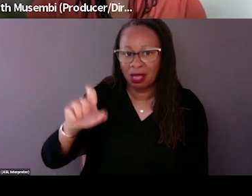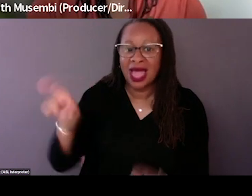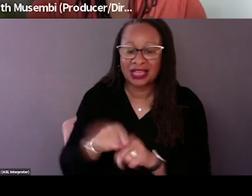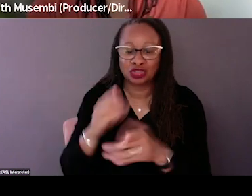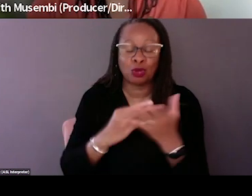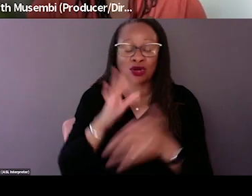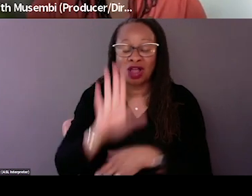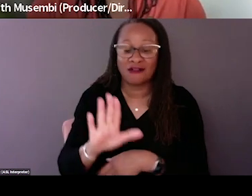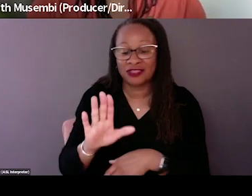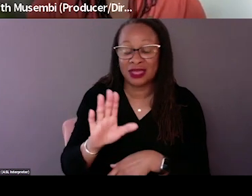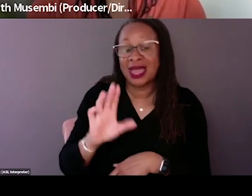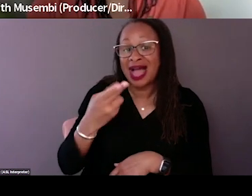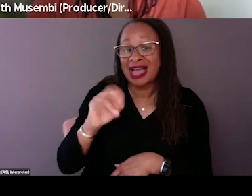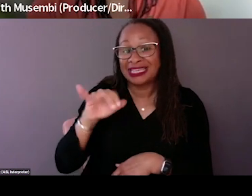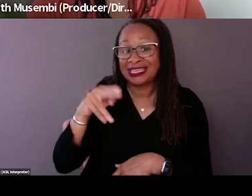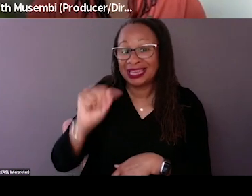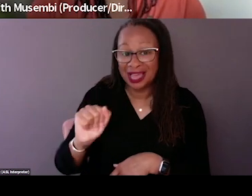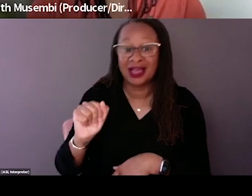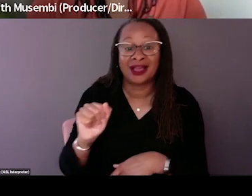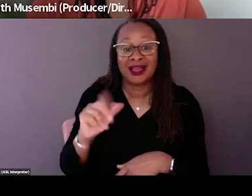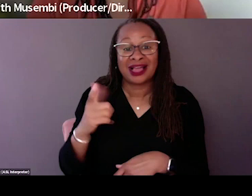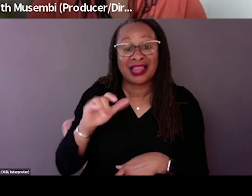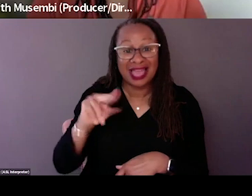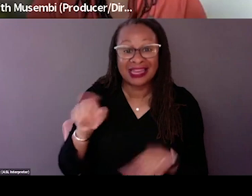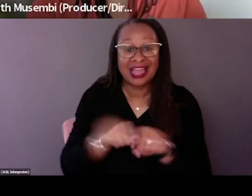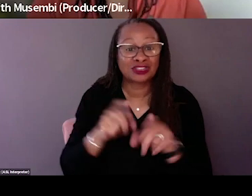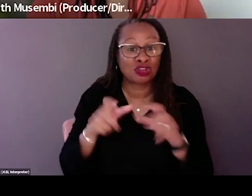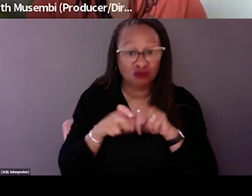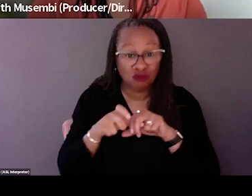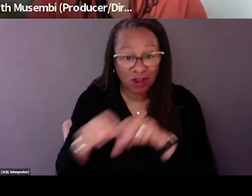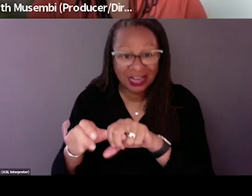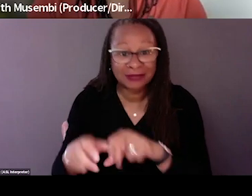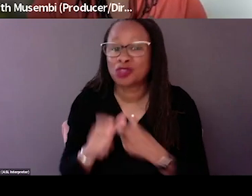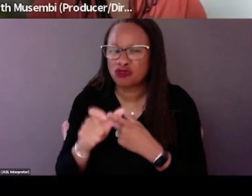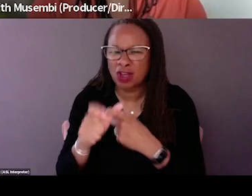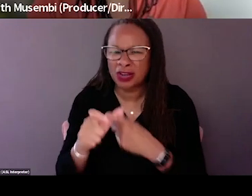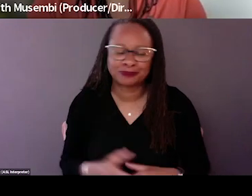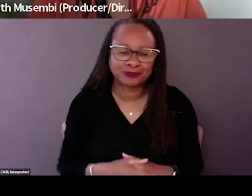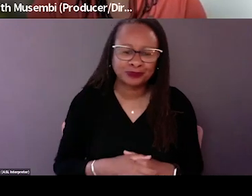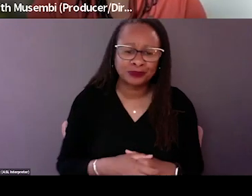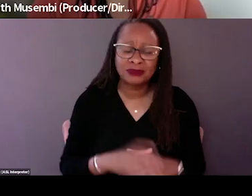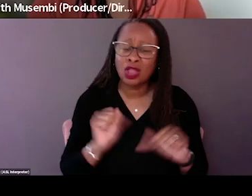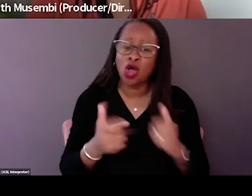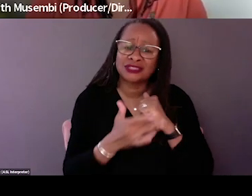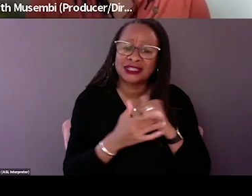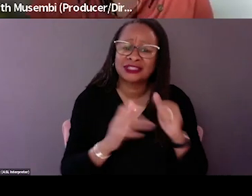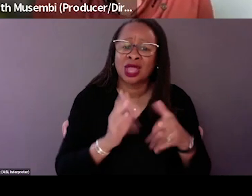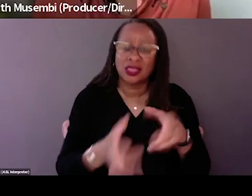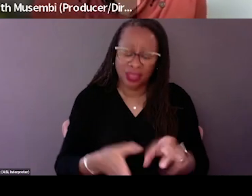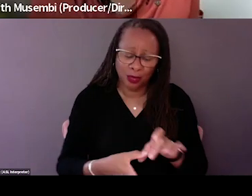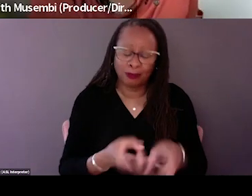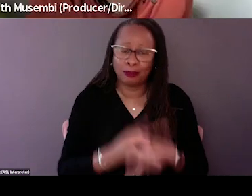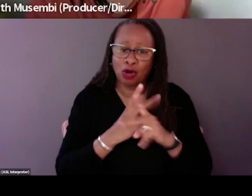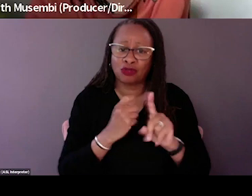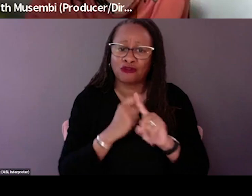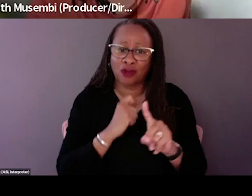get so engrossed in using all those techniques that were borrowed from the drama industry to tell more rounded stories, to make